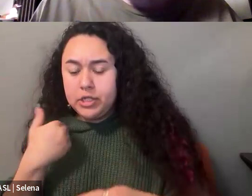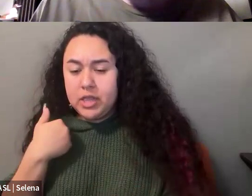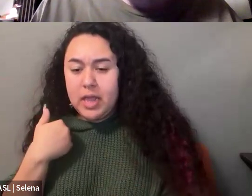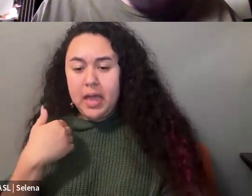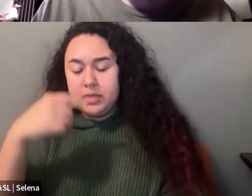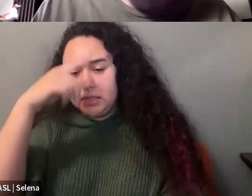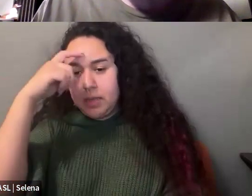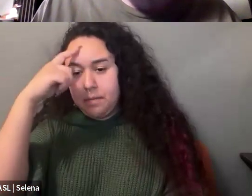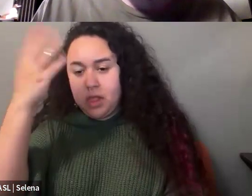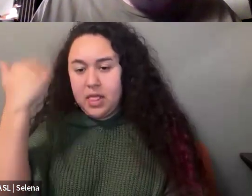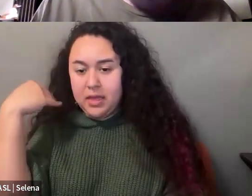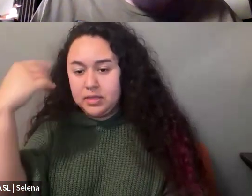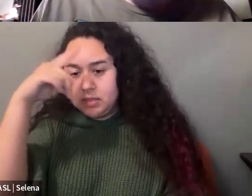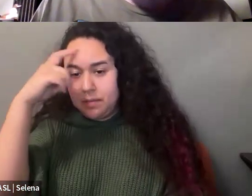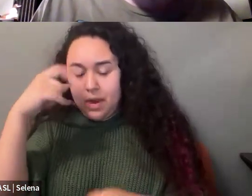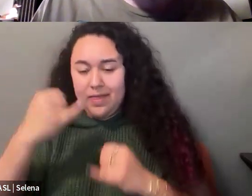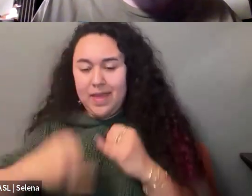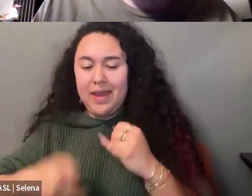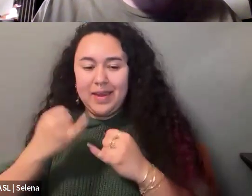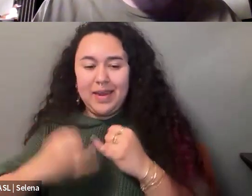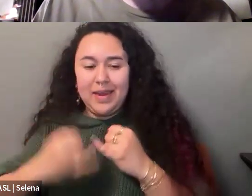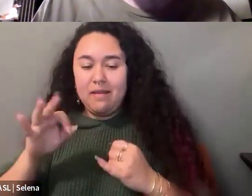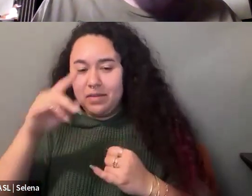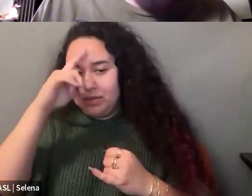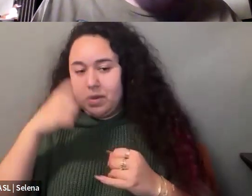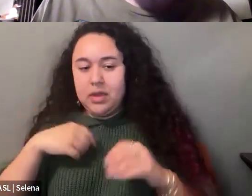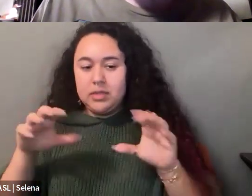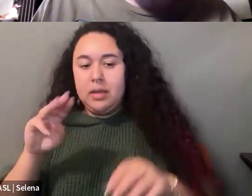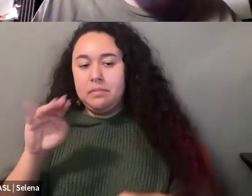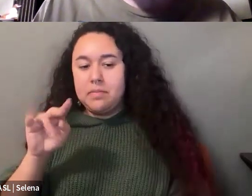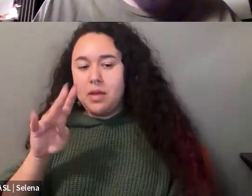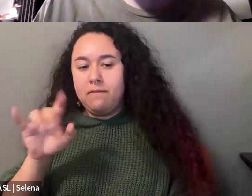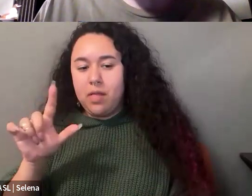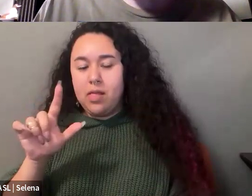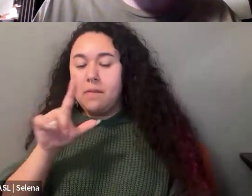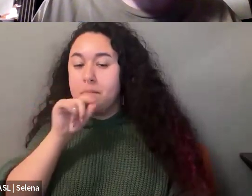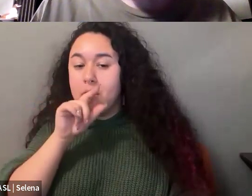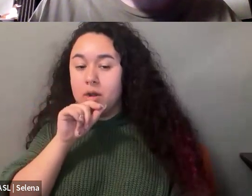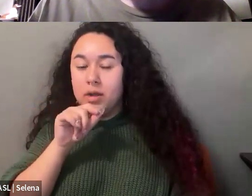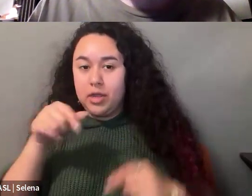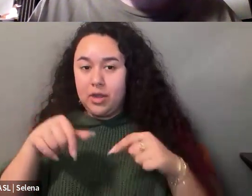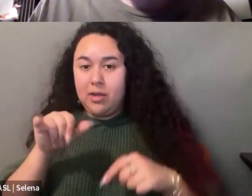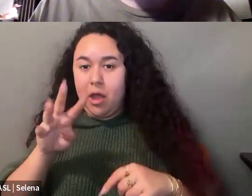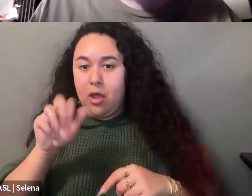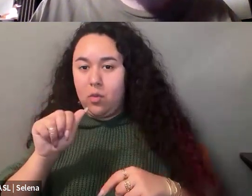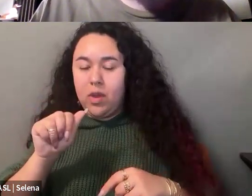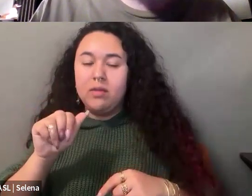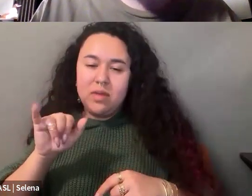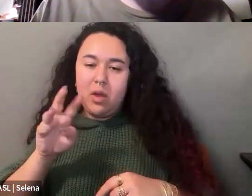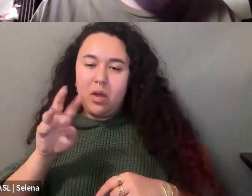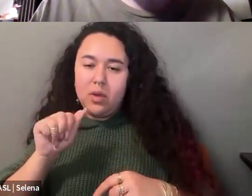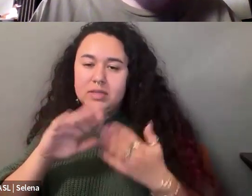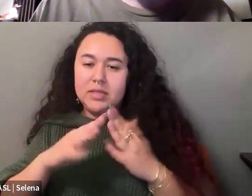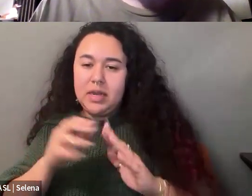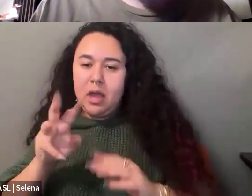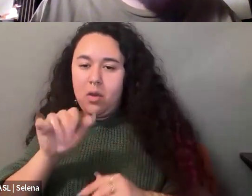summer, actually end of summer, I did a mindful birding outing here in Iowa City, Iowa, which is where I am.